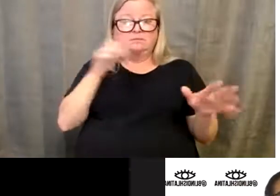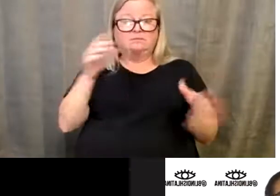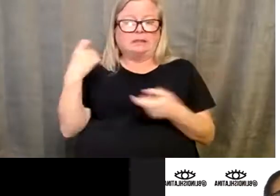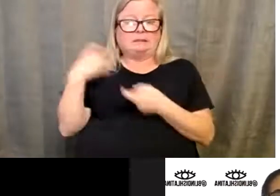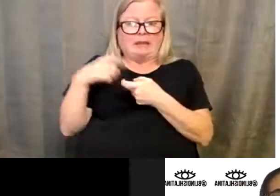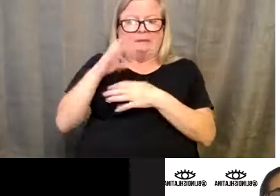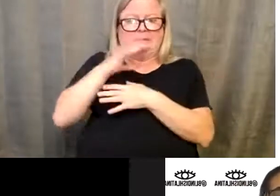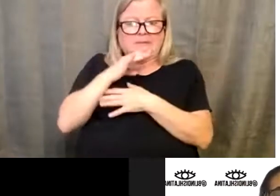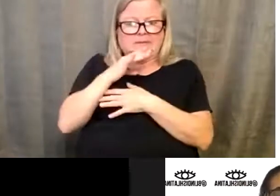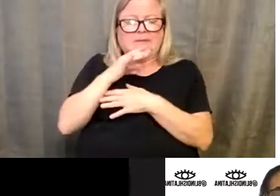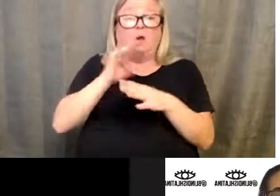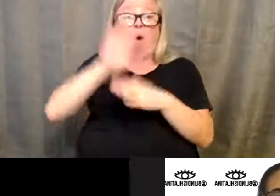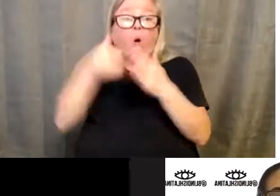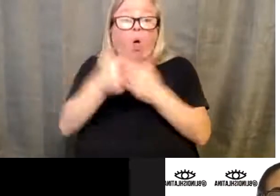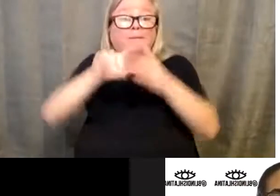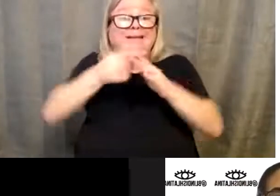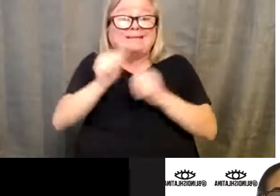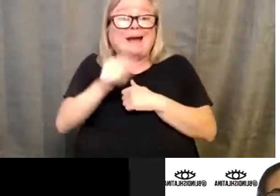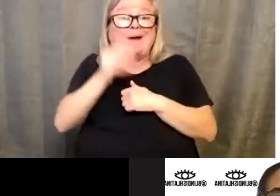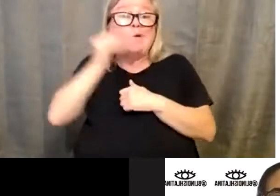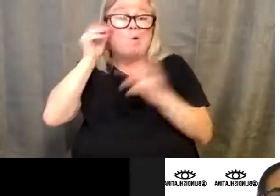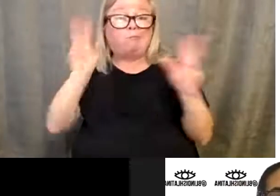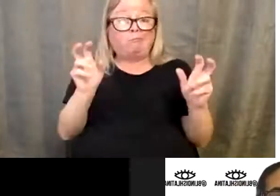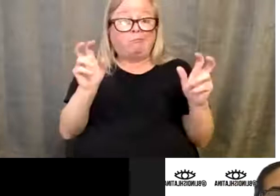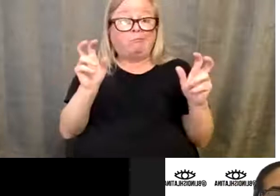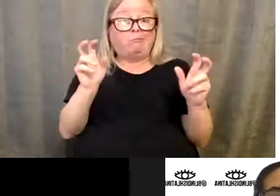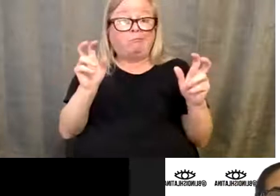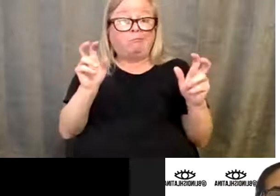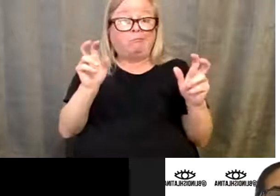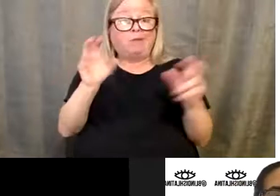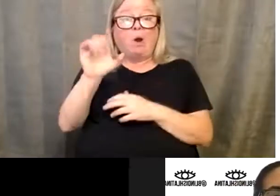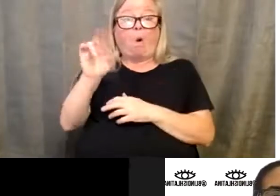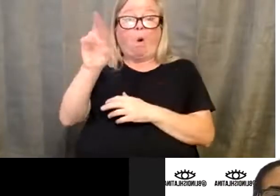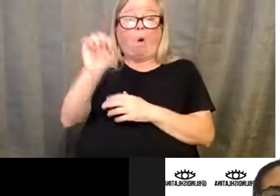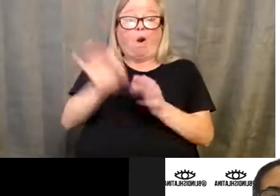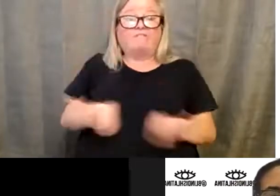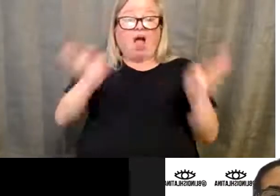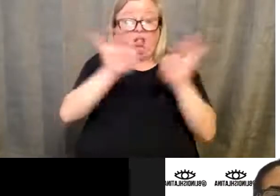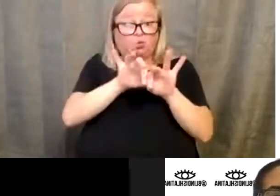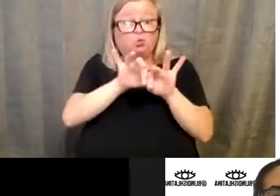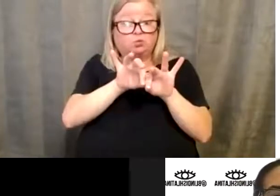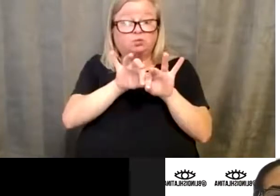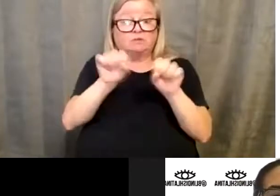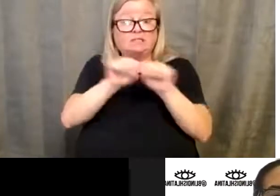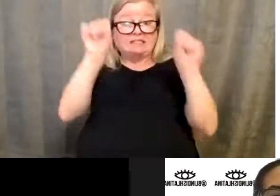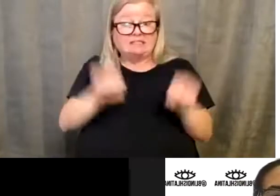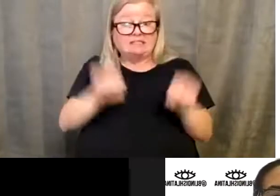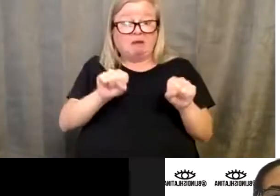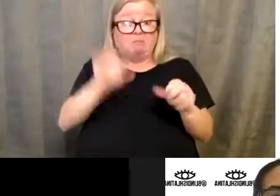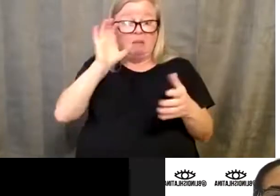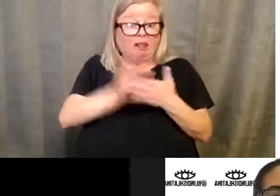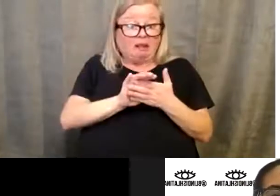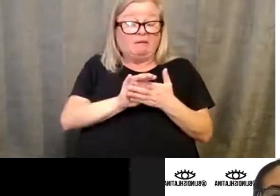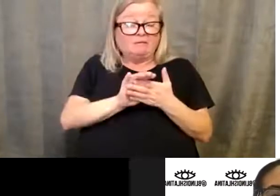at home, like that the core values and system and beliefs about yourself really begin at home. And